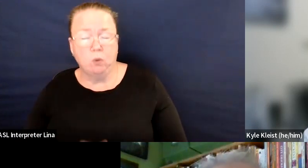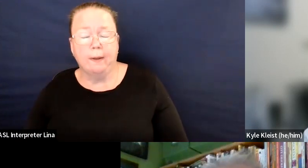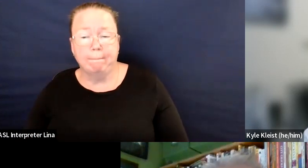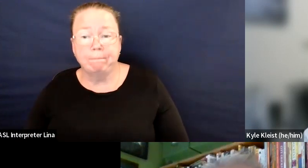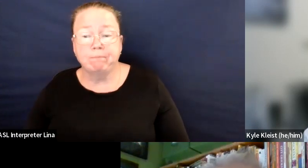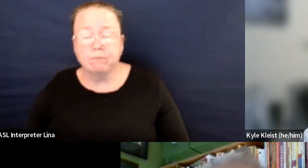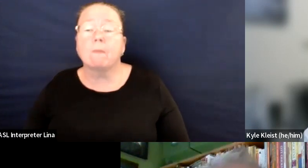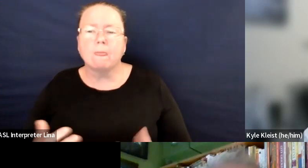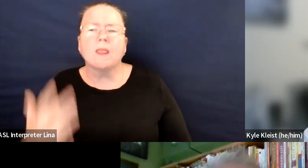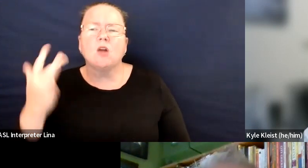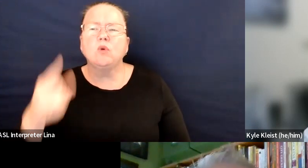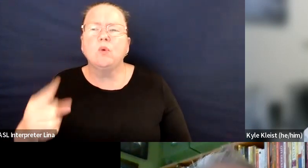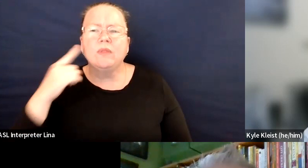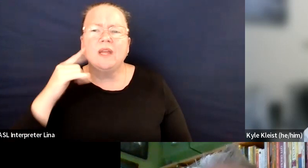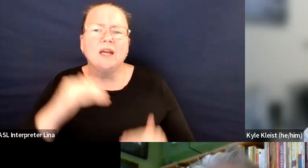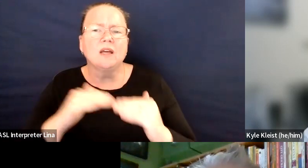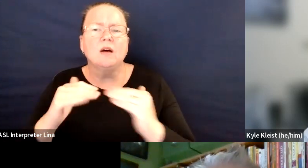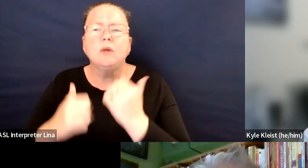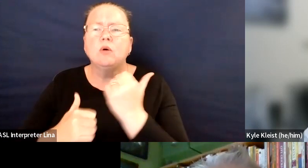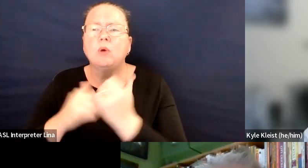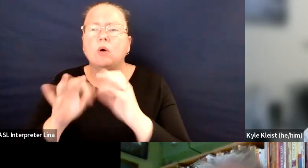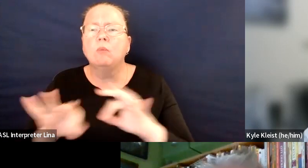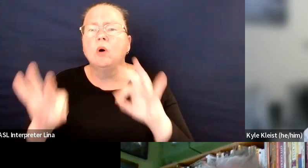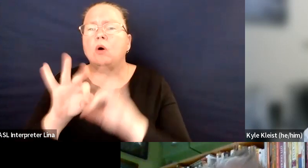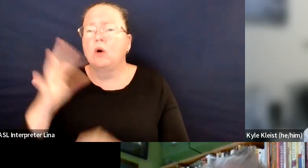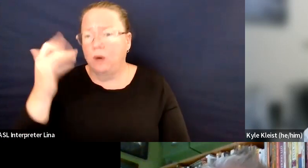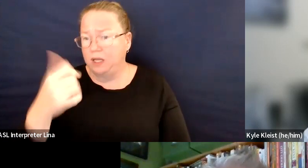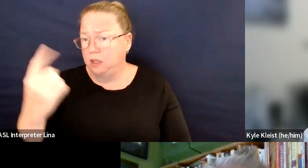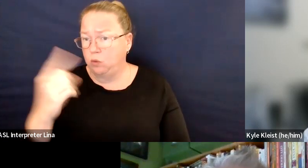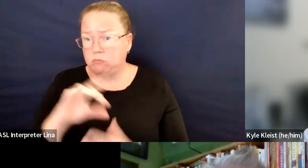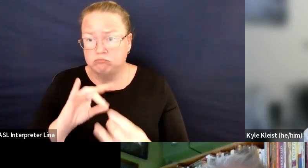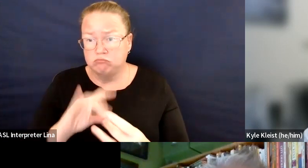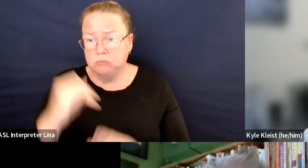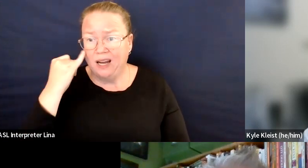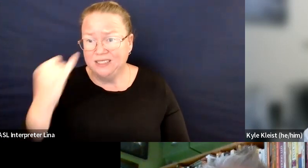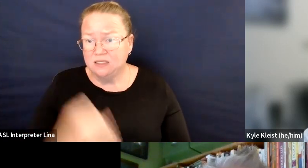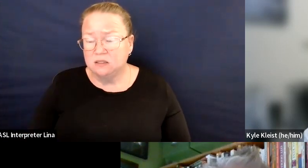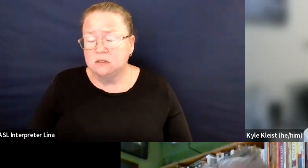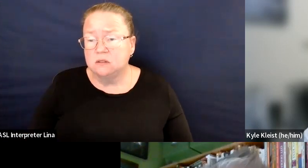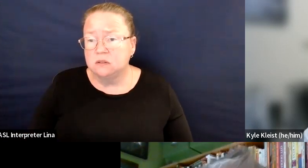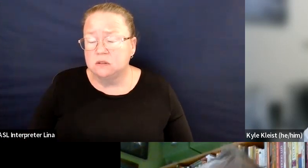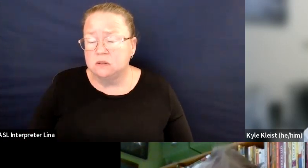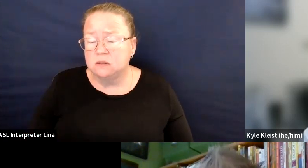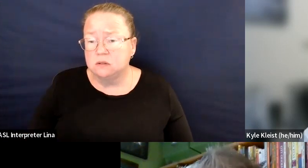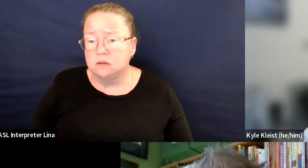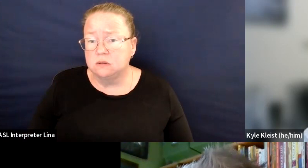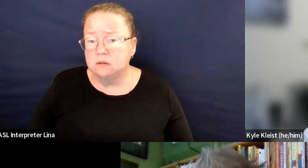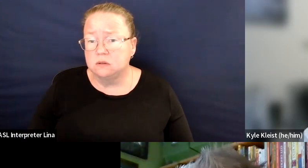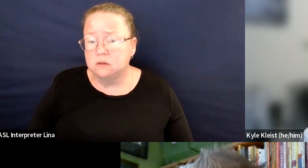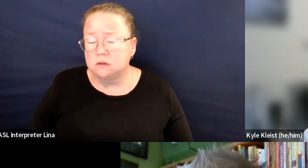So yeah, why do you think peer support is important? Anybody want to share an idea or thought?